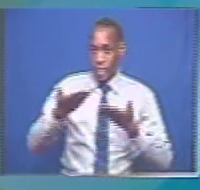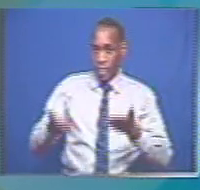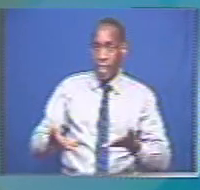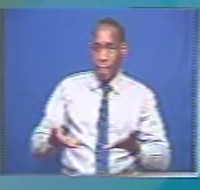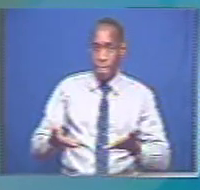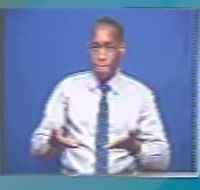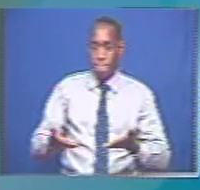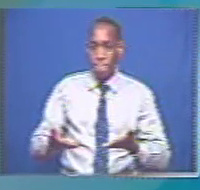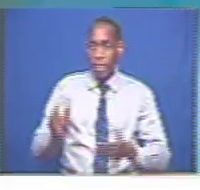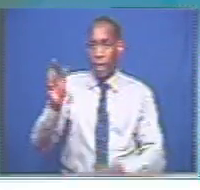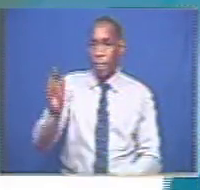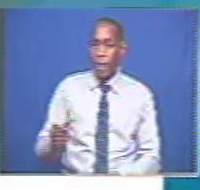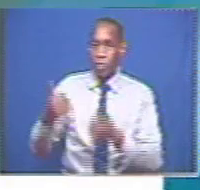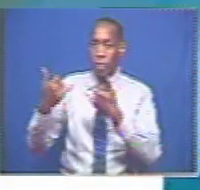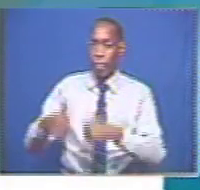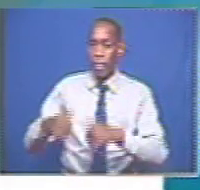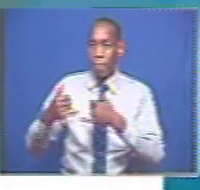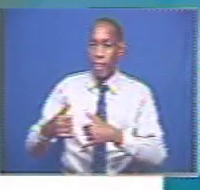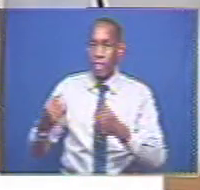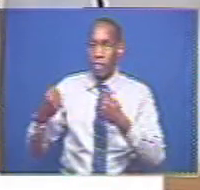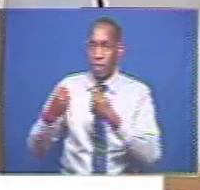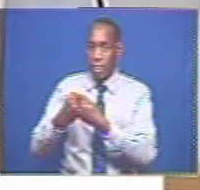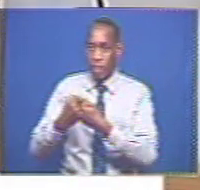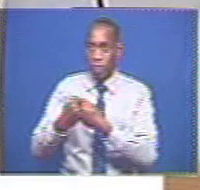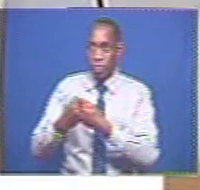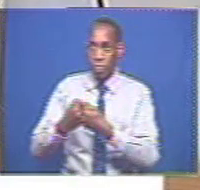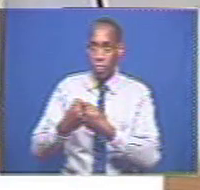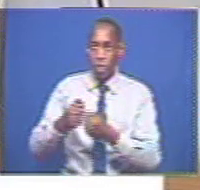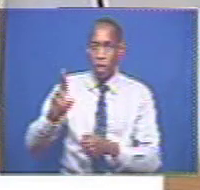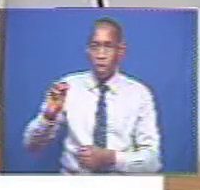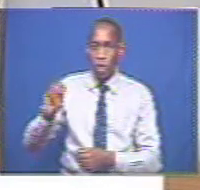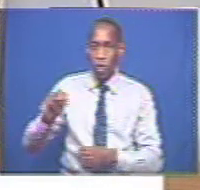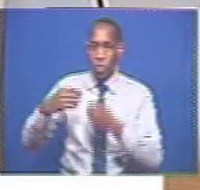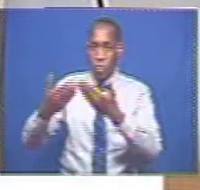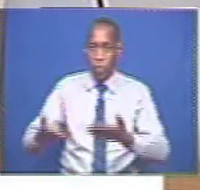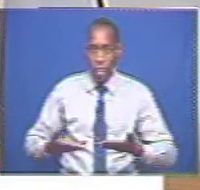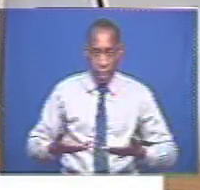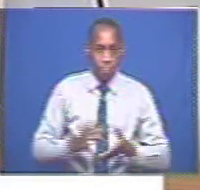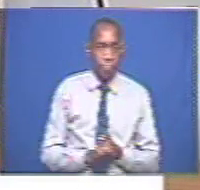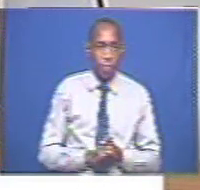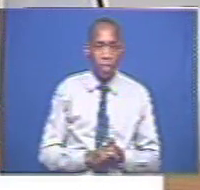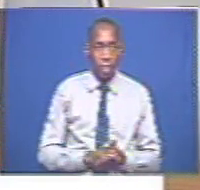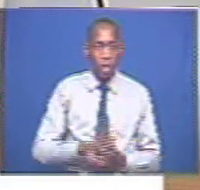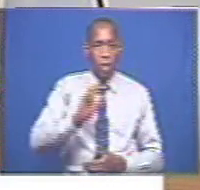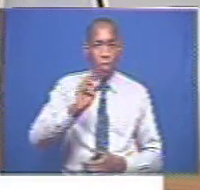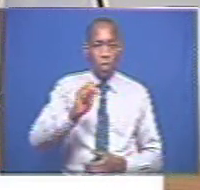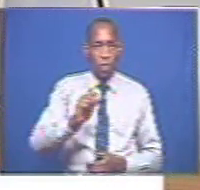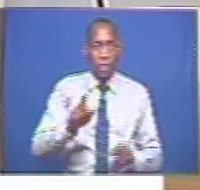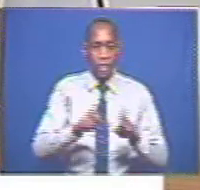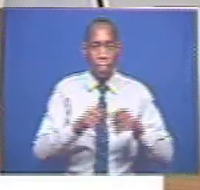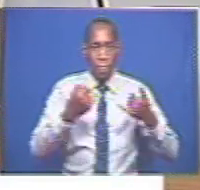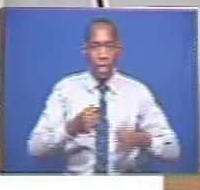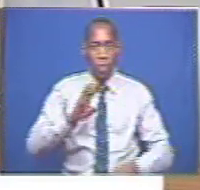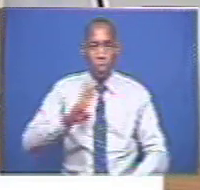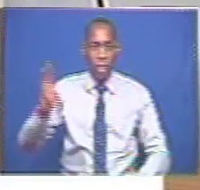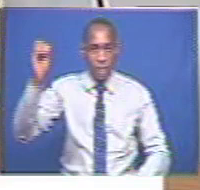about a person who's played in a Mashemeji derby? Ronald, welcome to KBC Channel 1. Pleasure. Thank you for having and me. And for Ronald, he's also played for Western